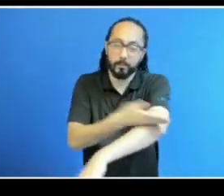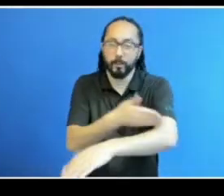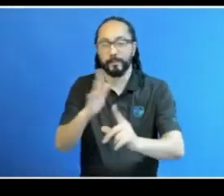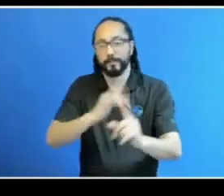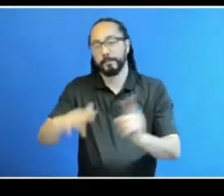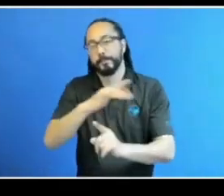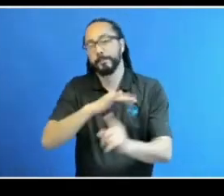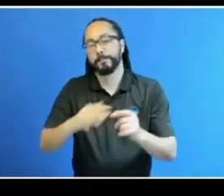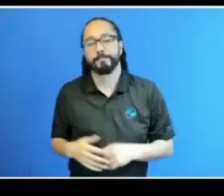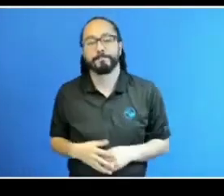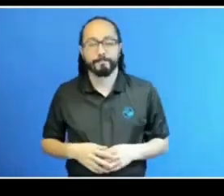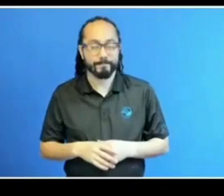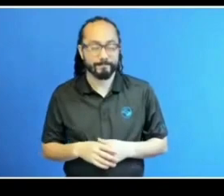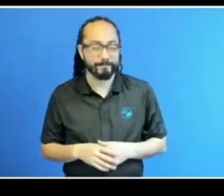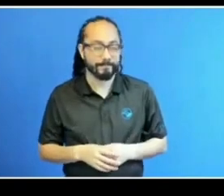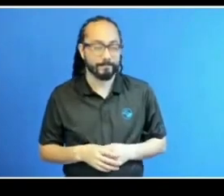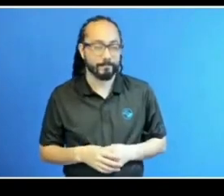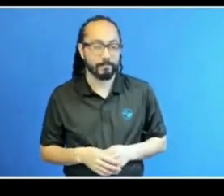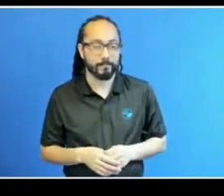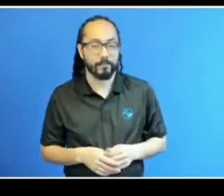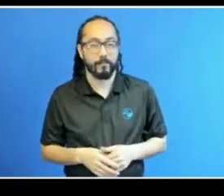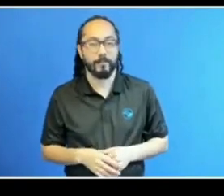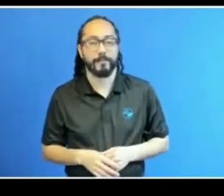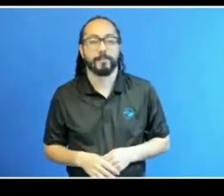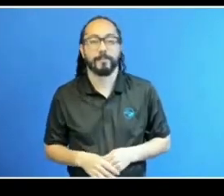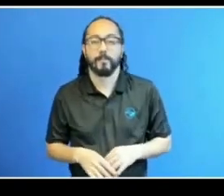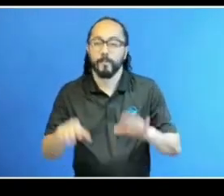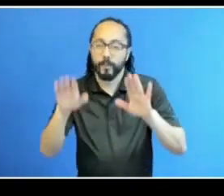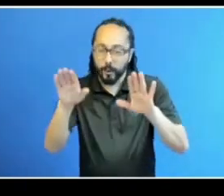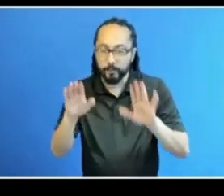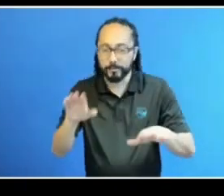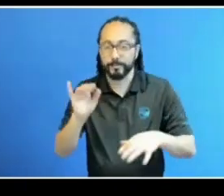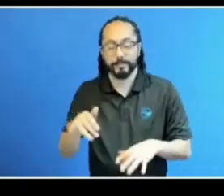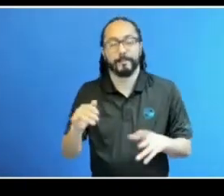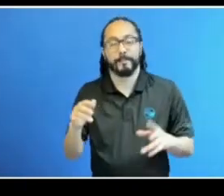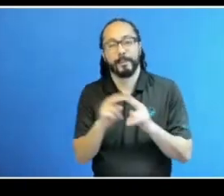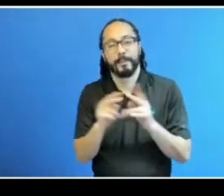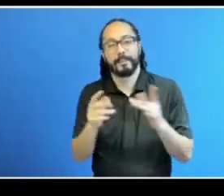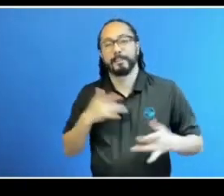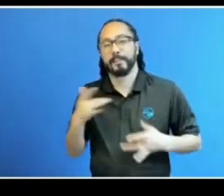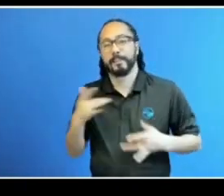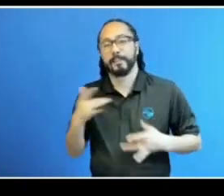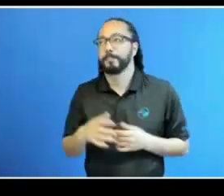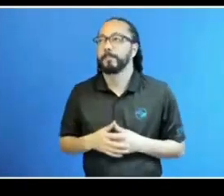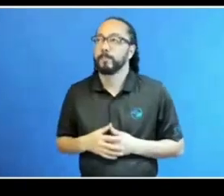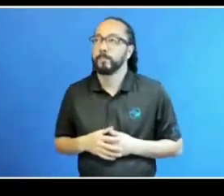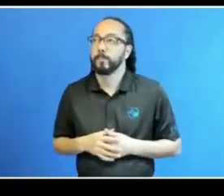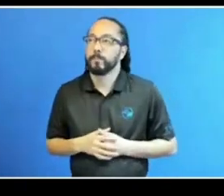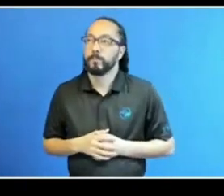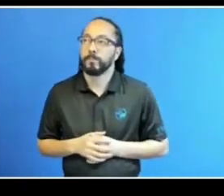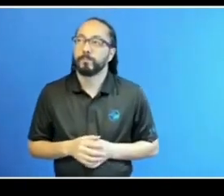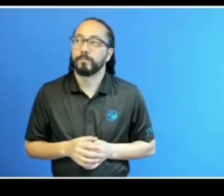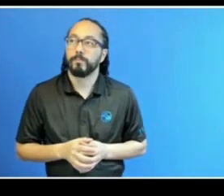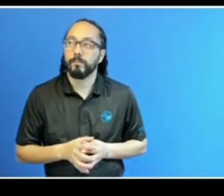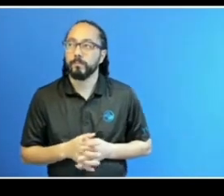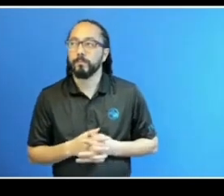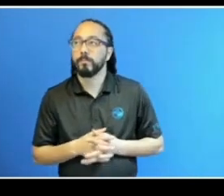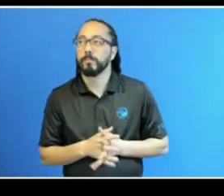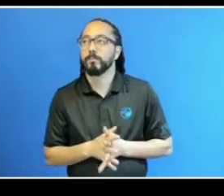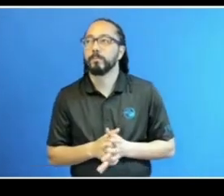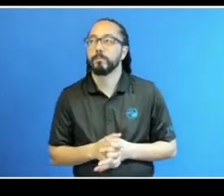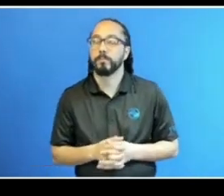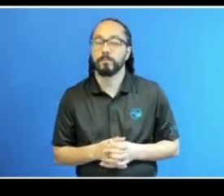So, yeah, thanks. Awesome. That does sound very exciting. So what I'm going to get into now is I'm going to ask